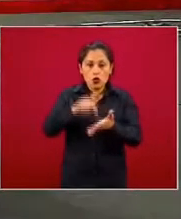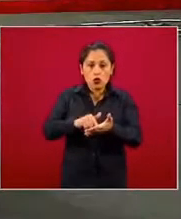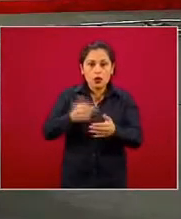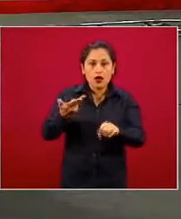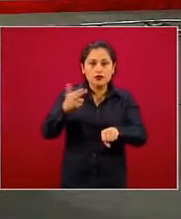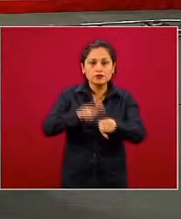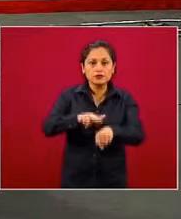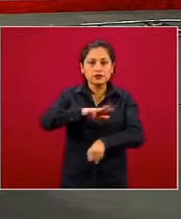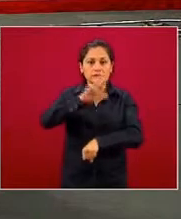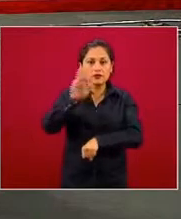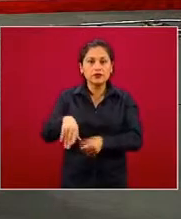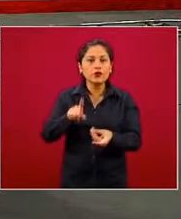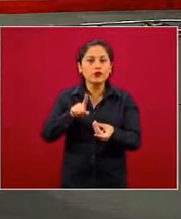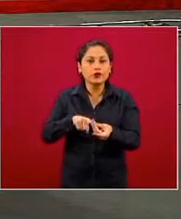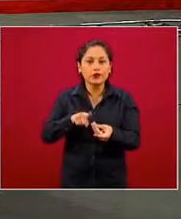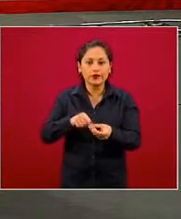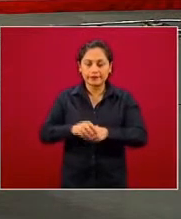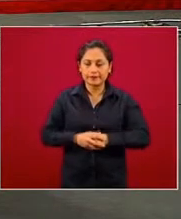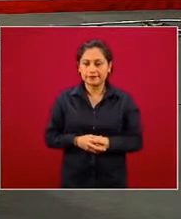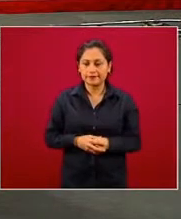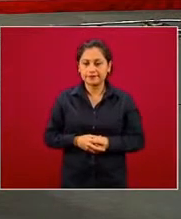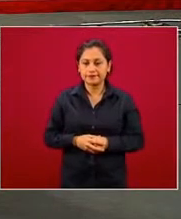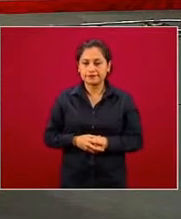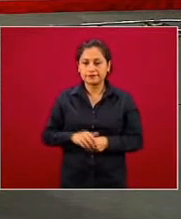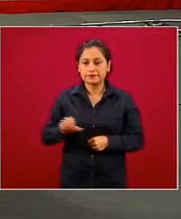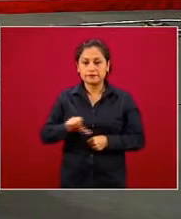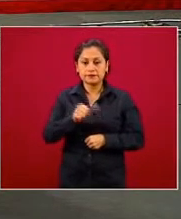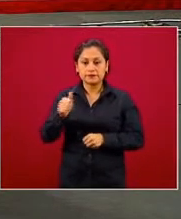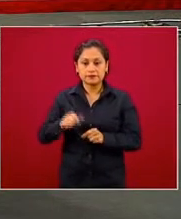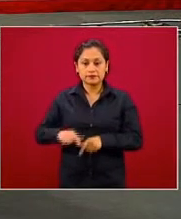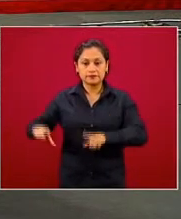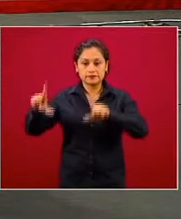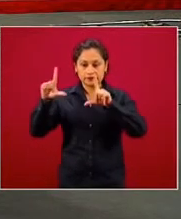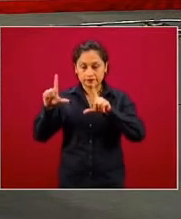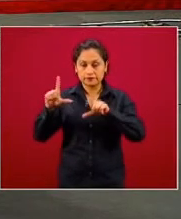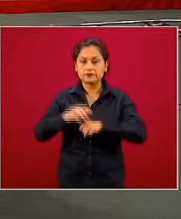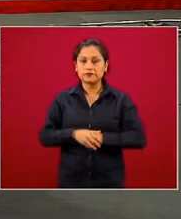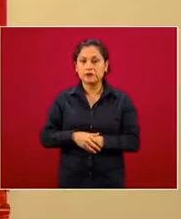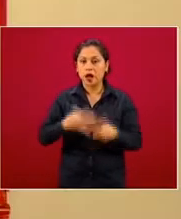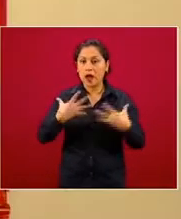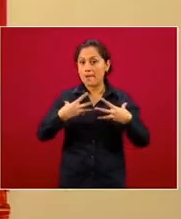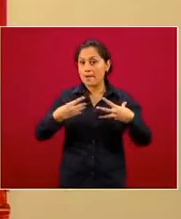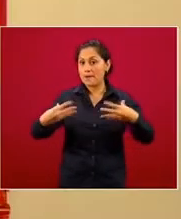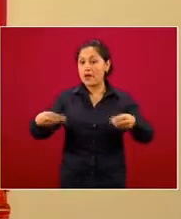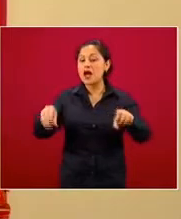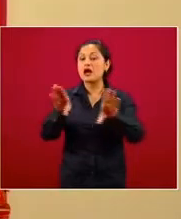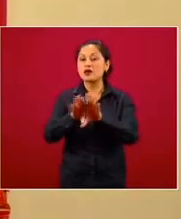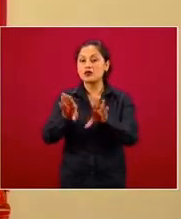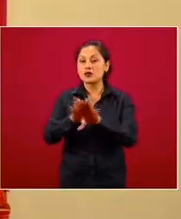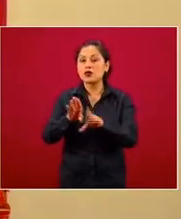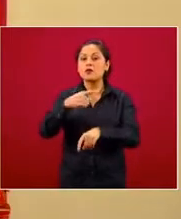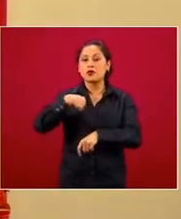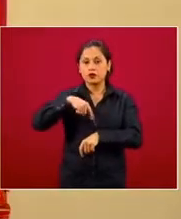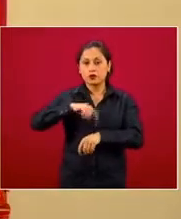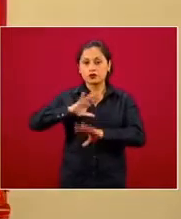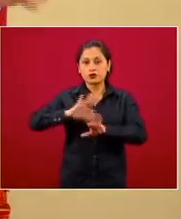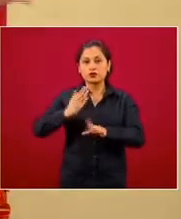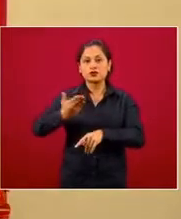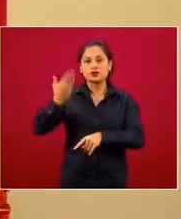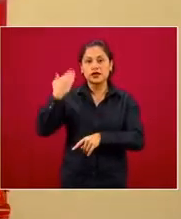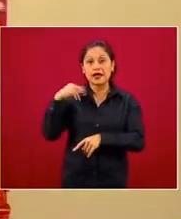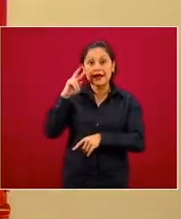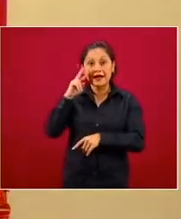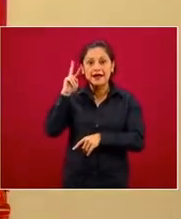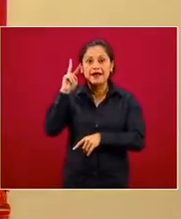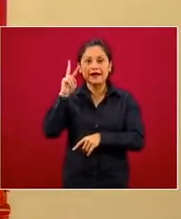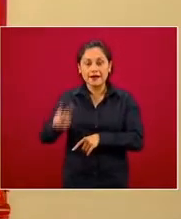hospital they died. Here we can see the pandemic curve. We've been talking about this over the last couple of